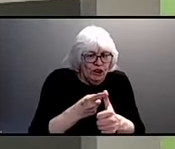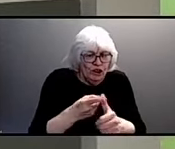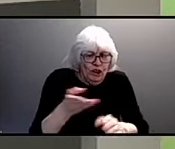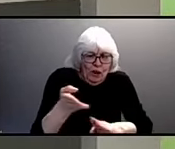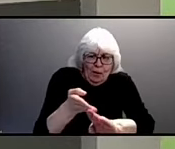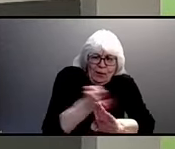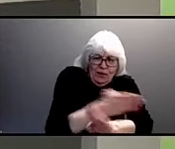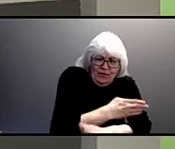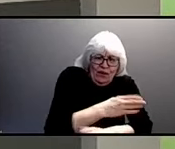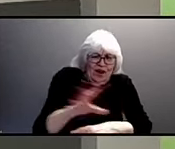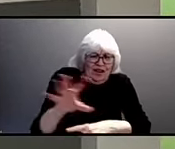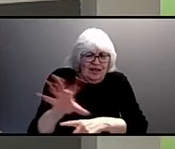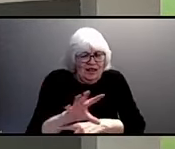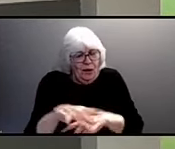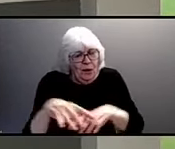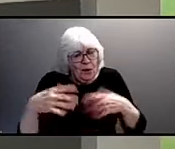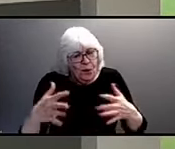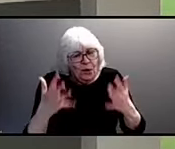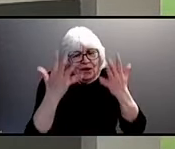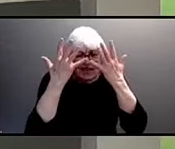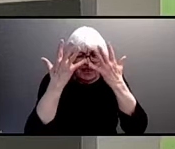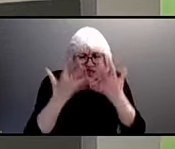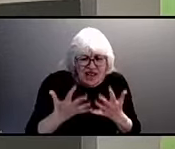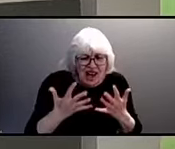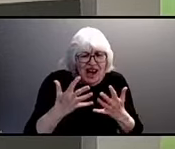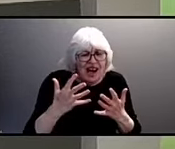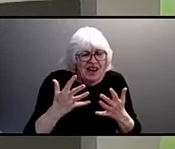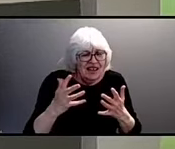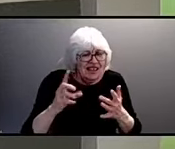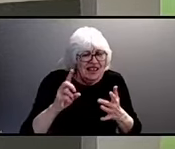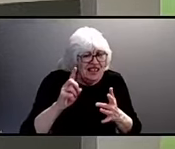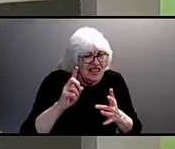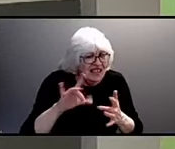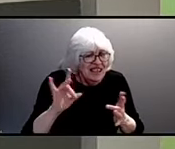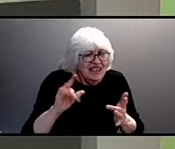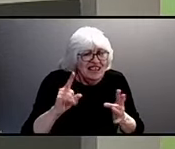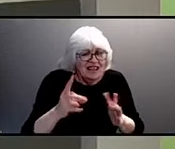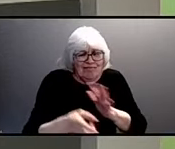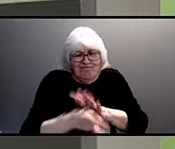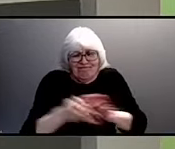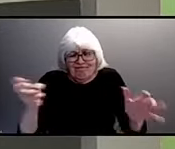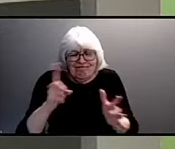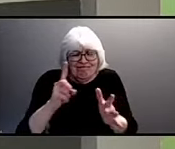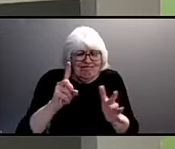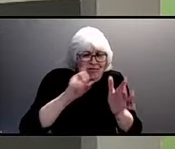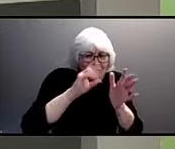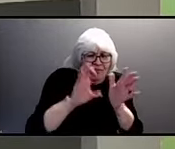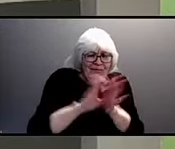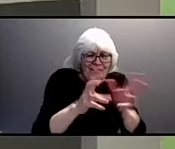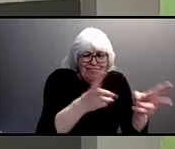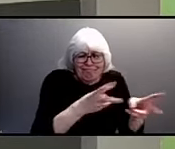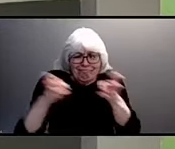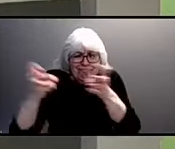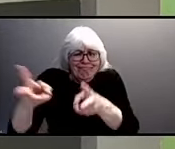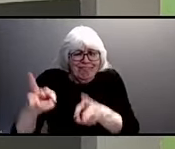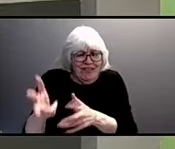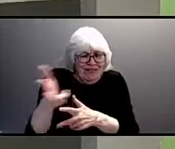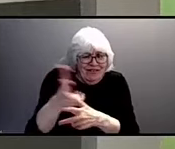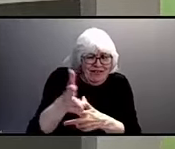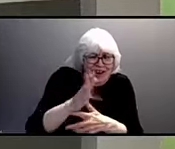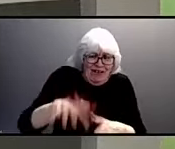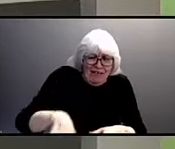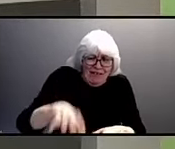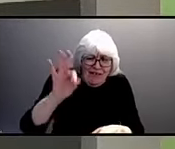out through a number of channels. So people found out that their houses were destroyed through channels other